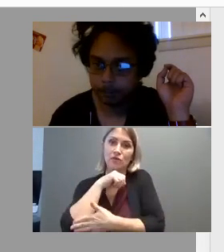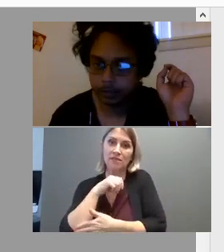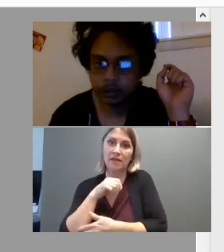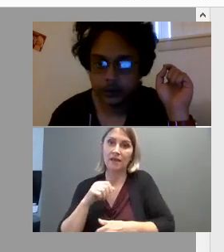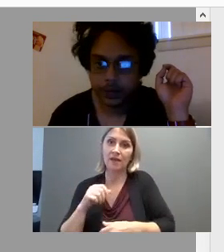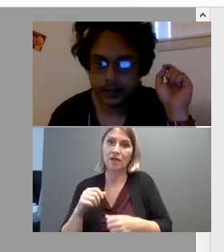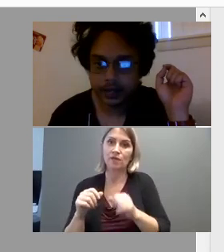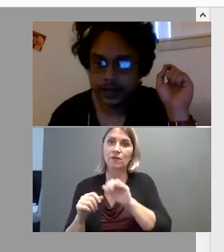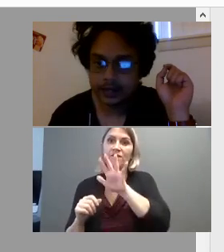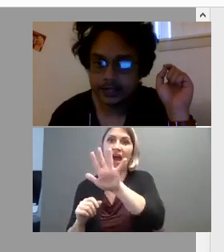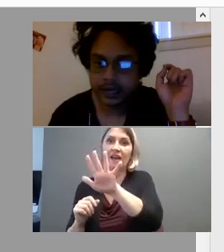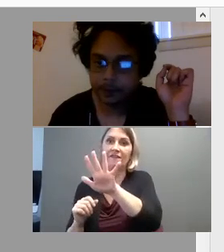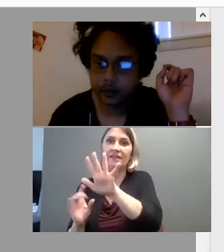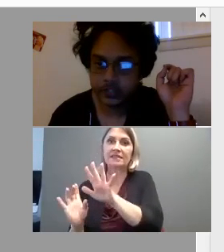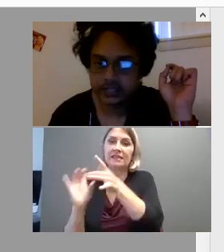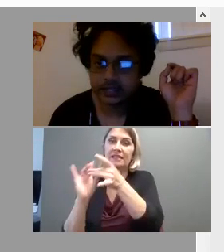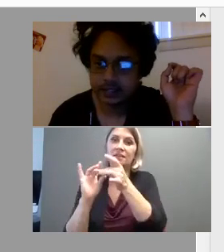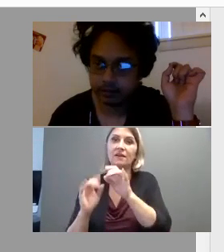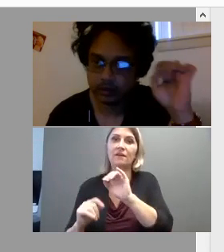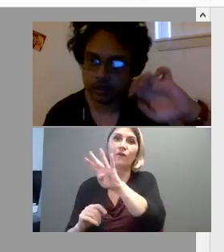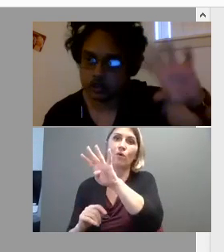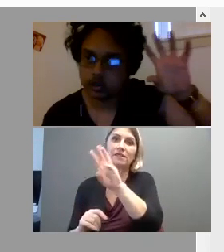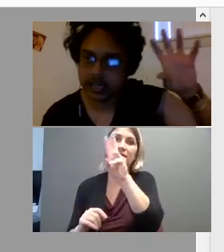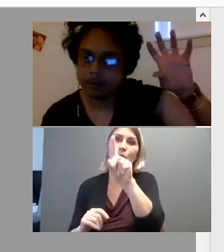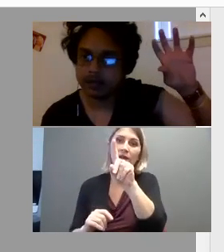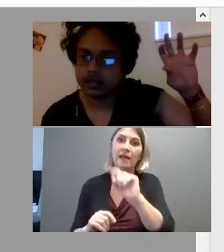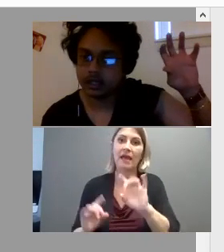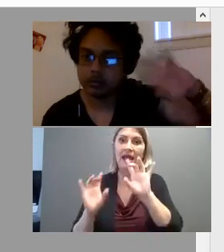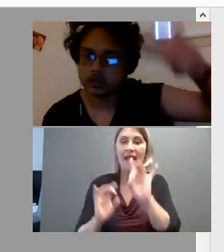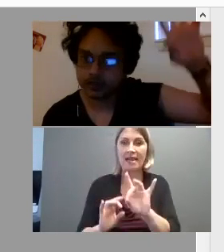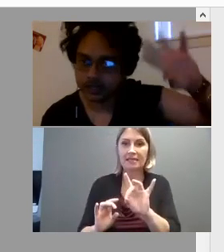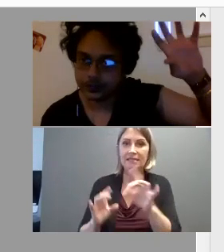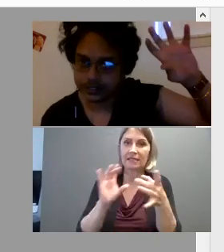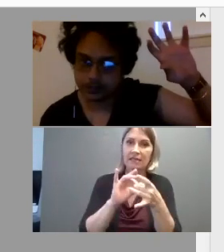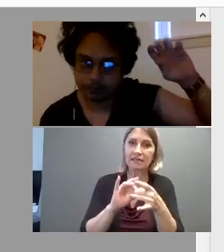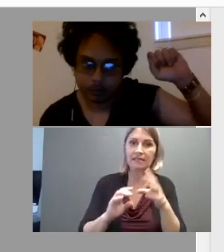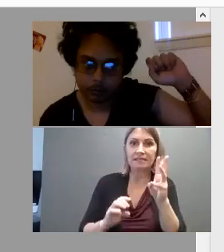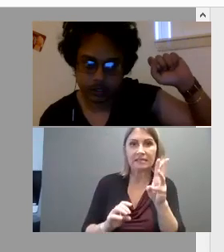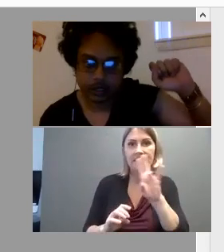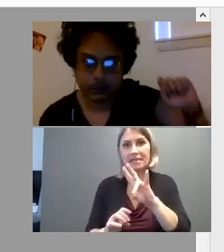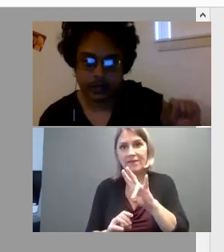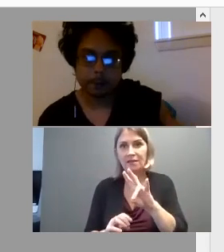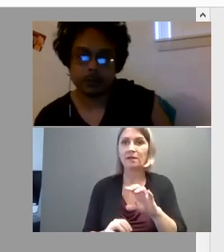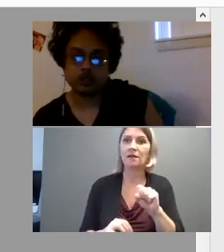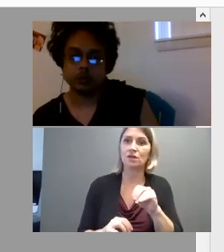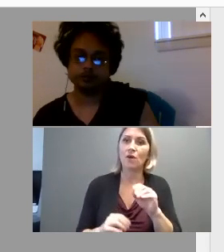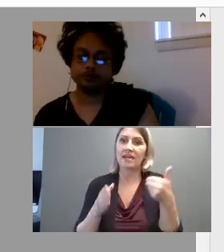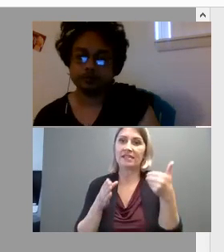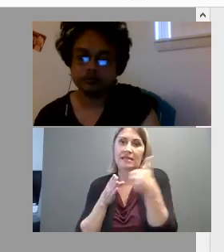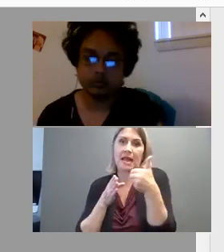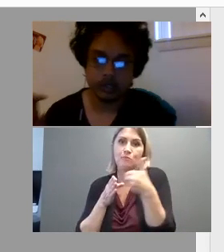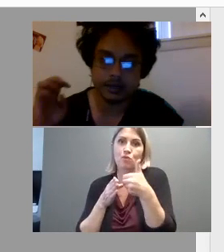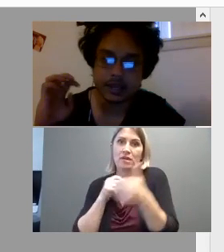1. Right? 8 is a neighbor of 6 and 7. So neighbor in terms of countries. Right?